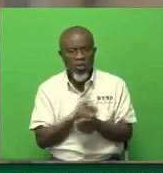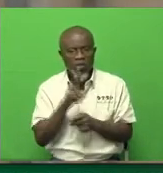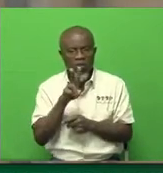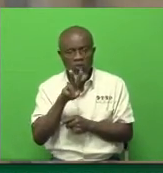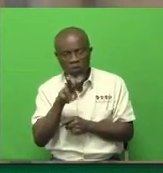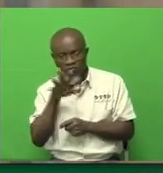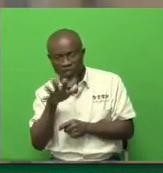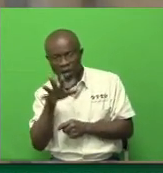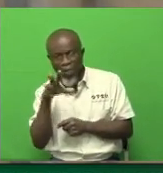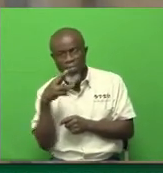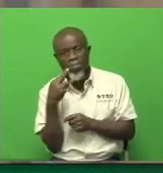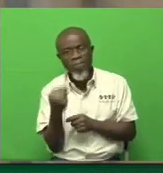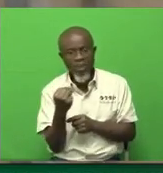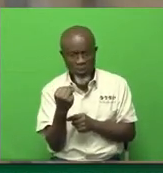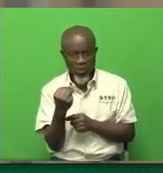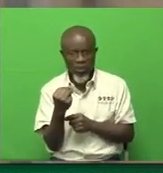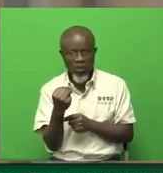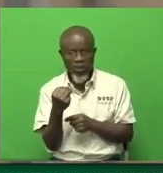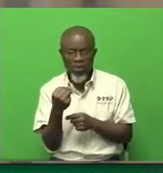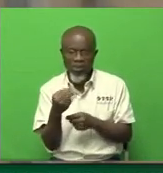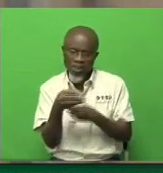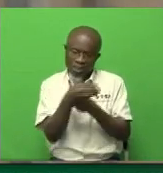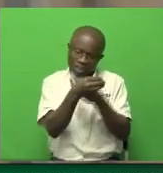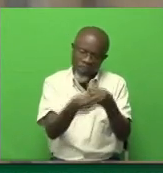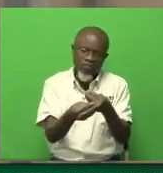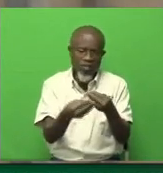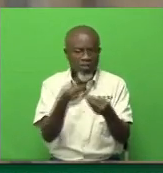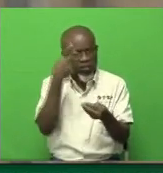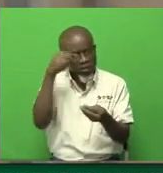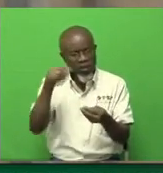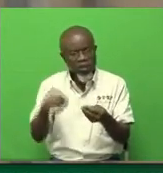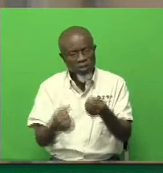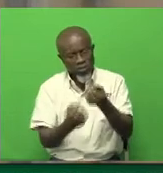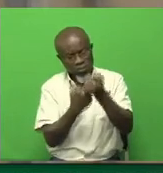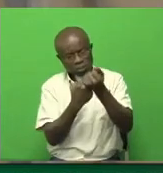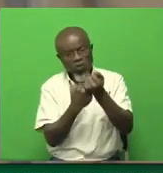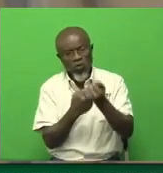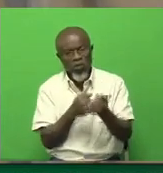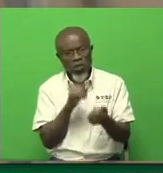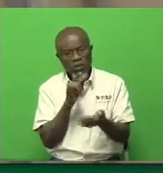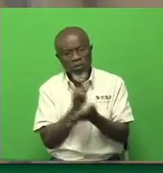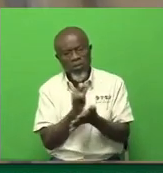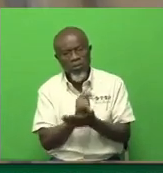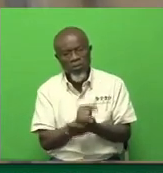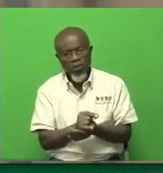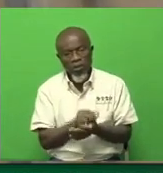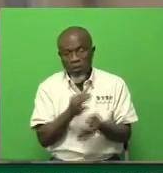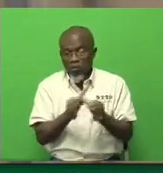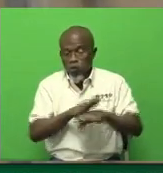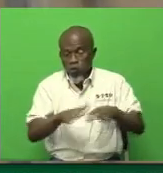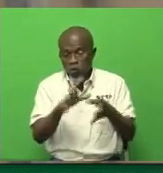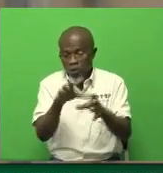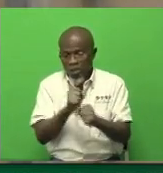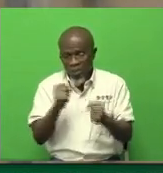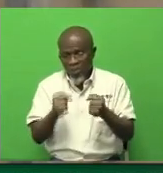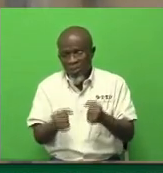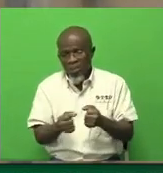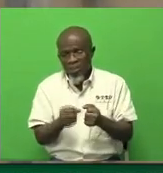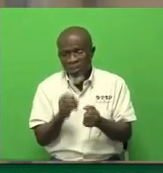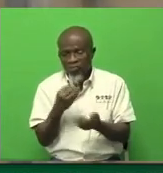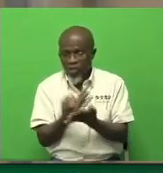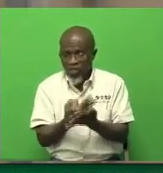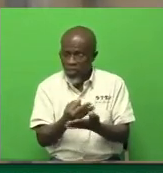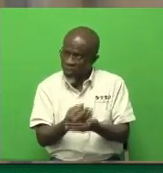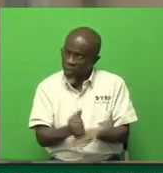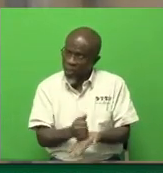is allocated to provide these bursaries this year young people even if you don't get a bursary you can still get up to